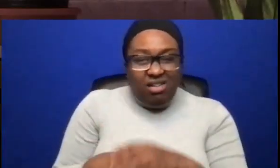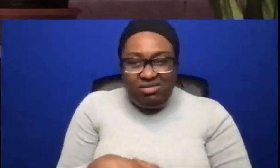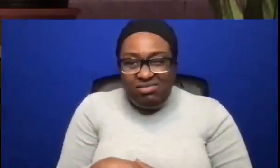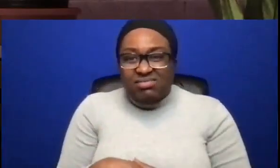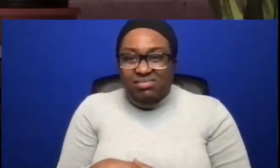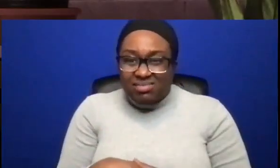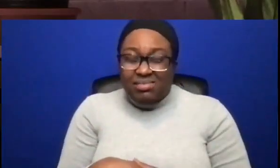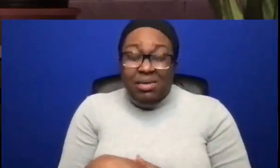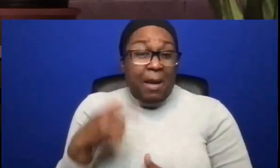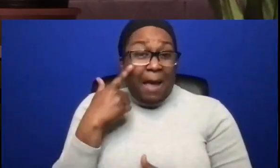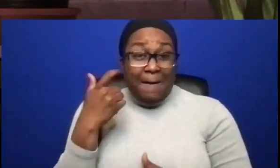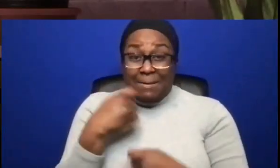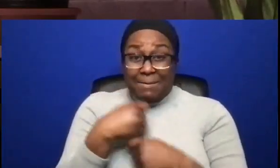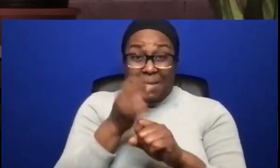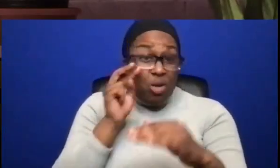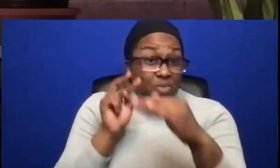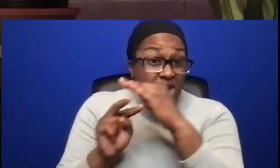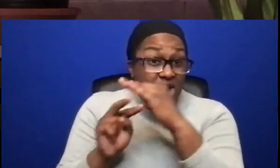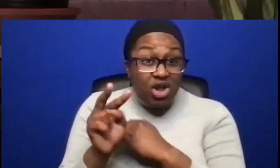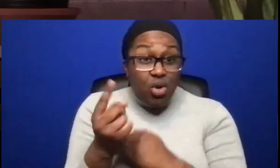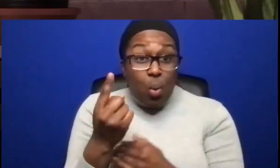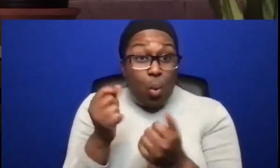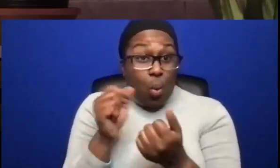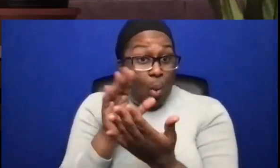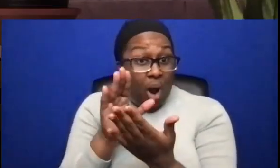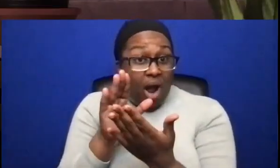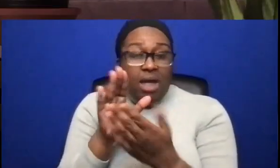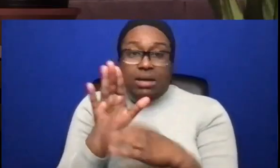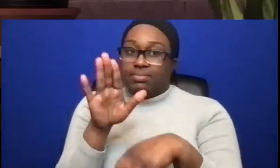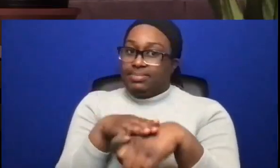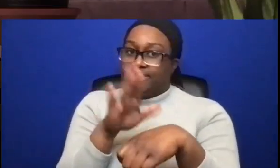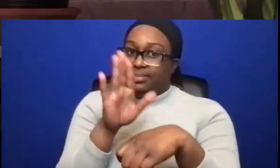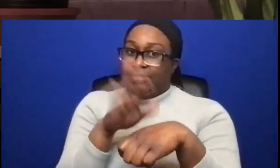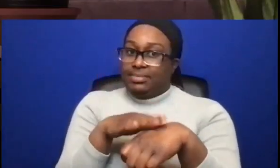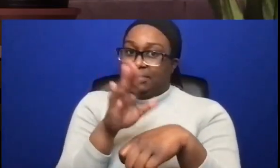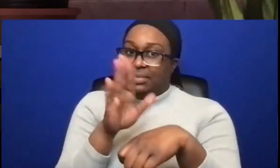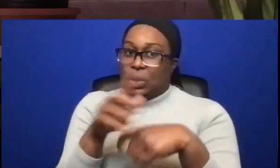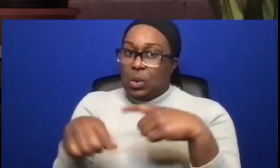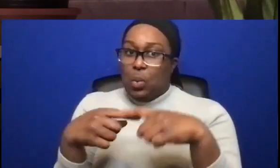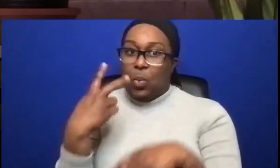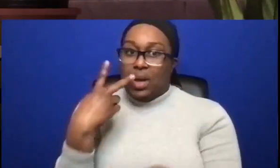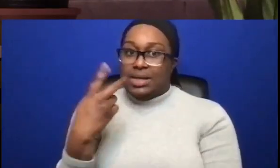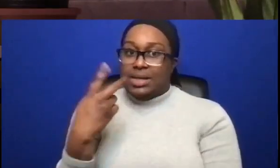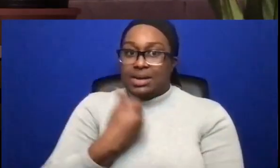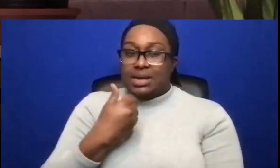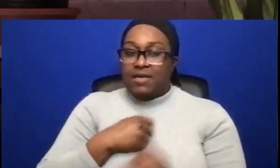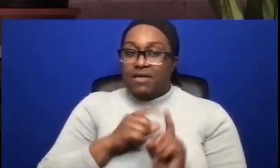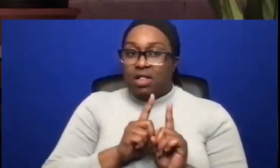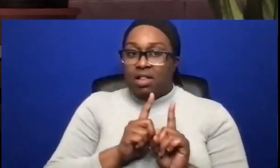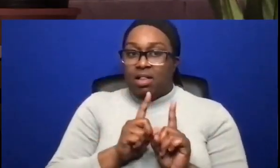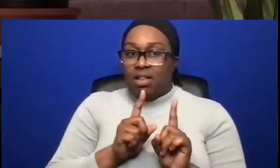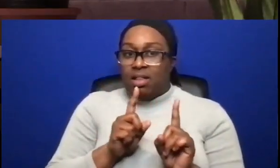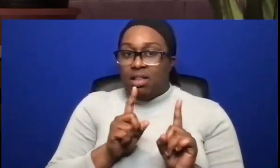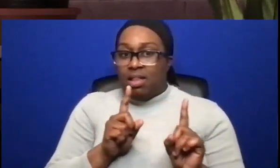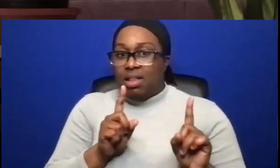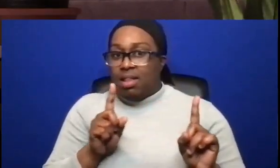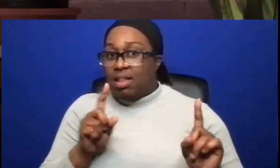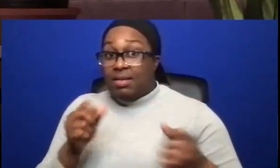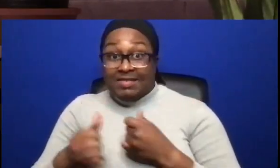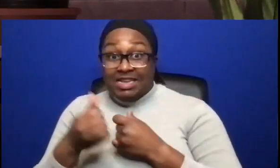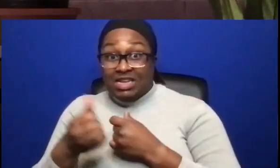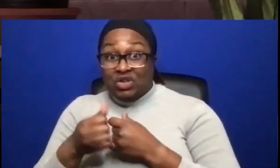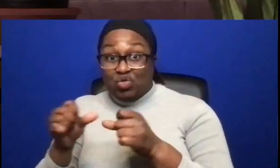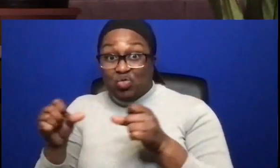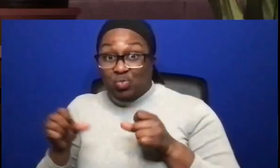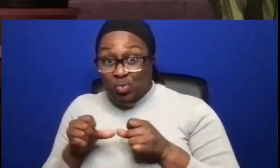Because making predictions is one way to give warning when we see ourselves drifting in dangerous directions.